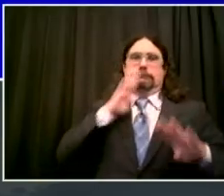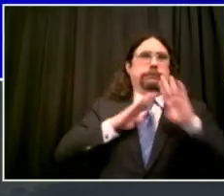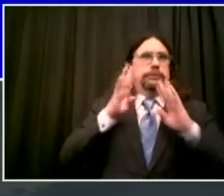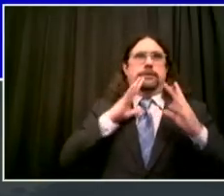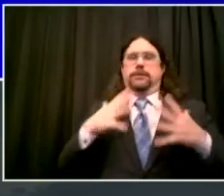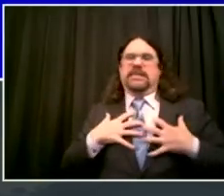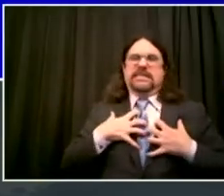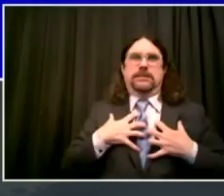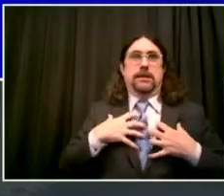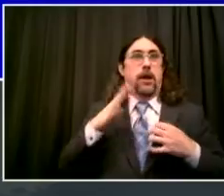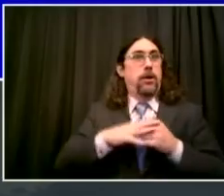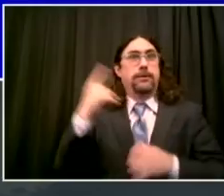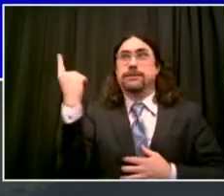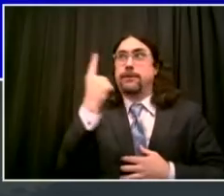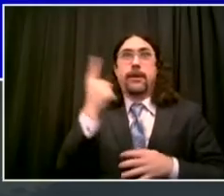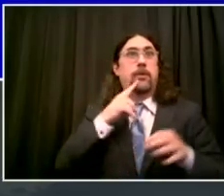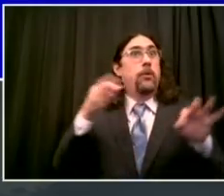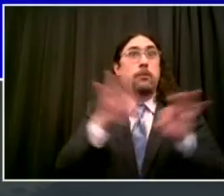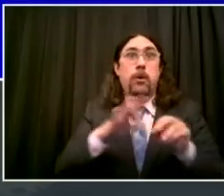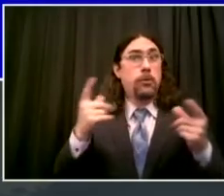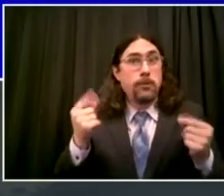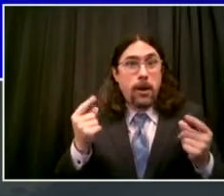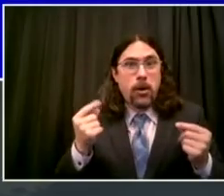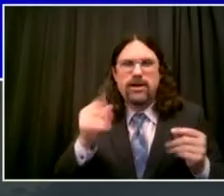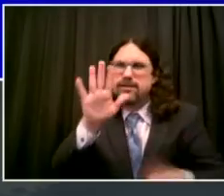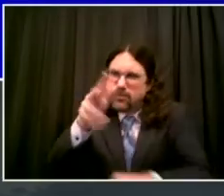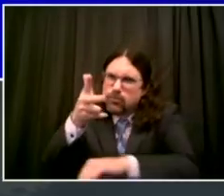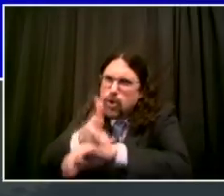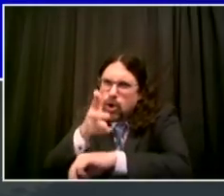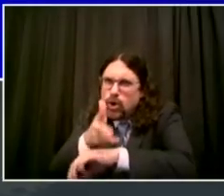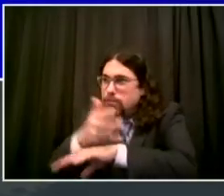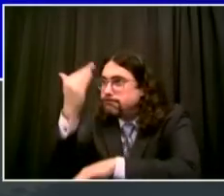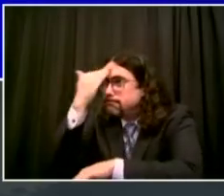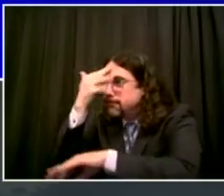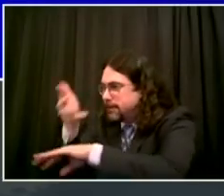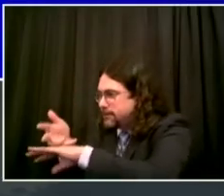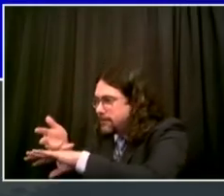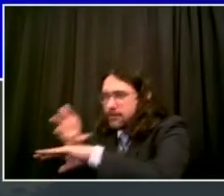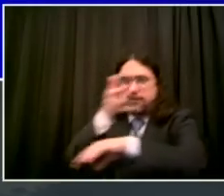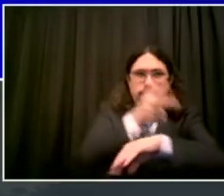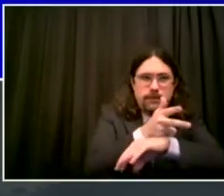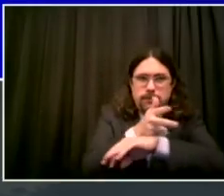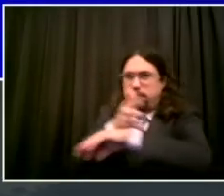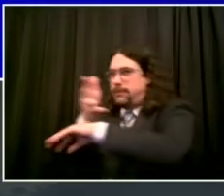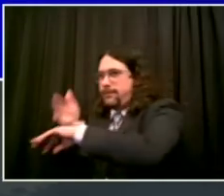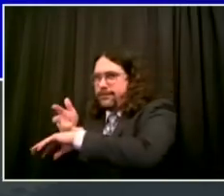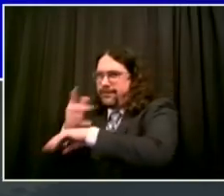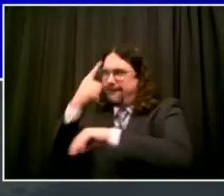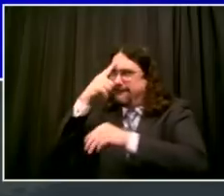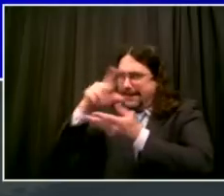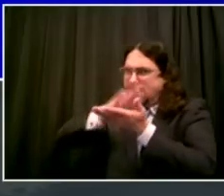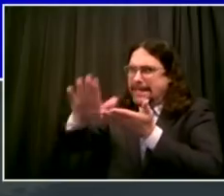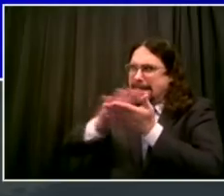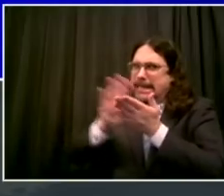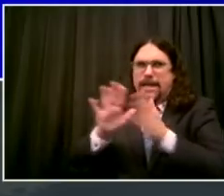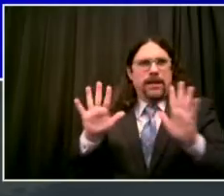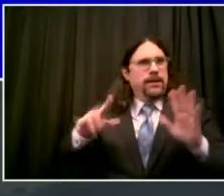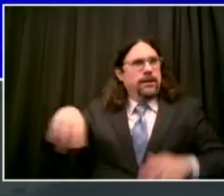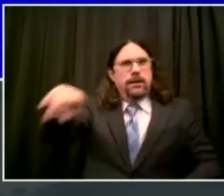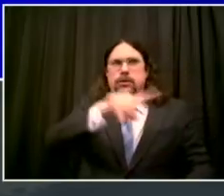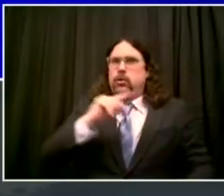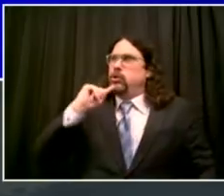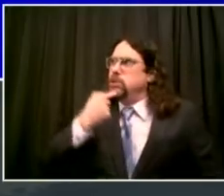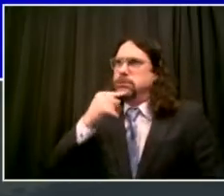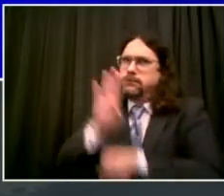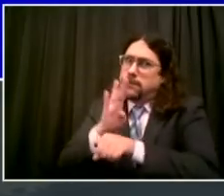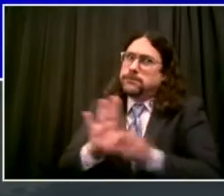side parking is canceled. So I'm happy to say that alternate side parking is suspended again and will